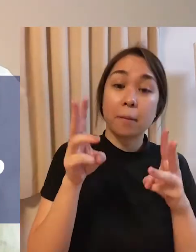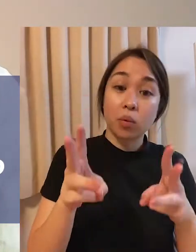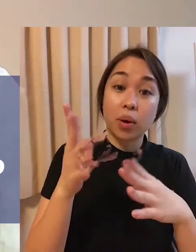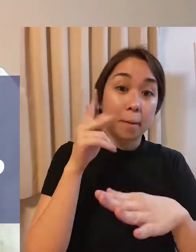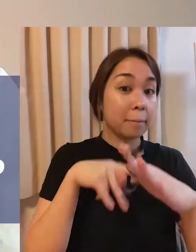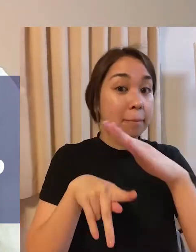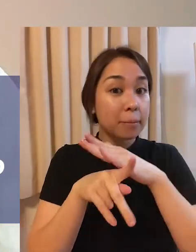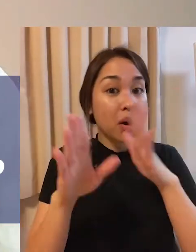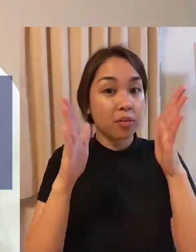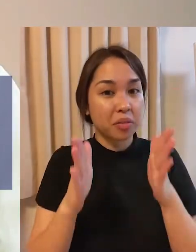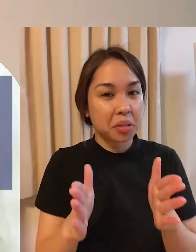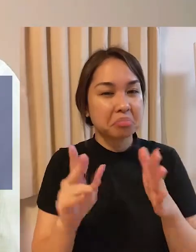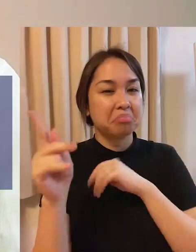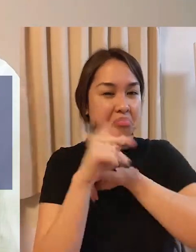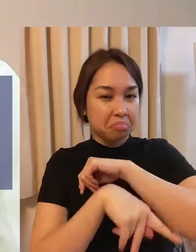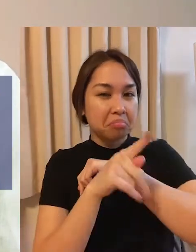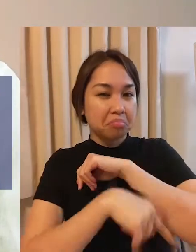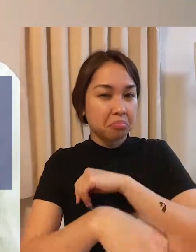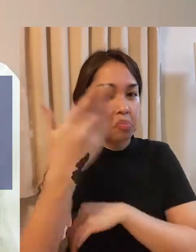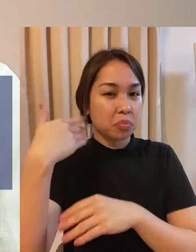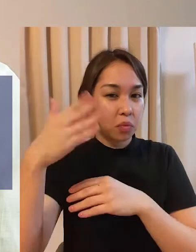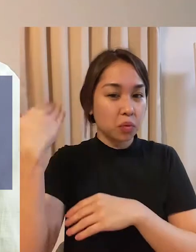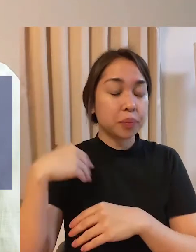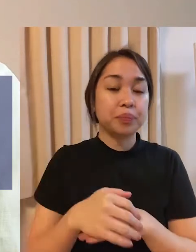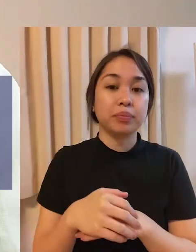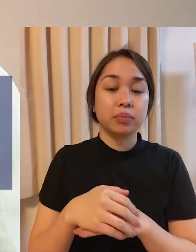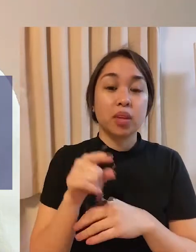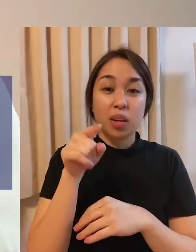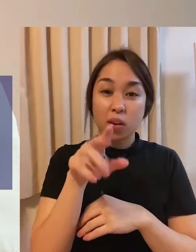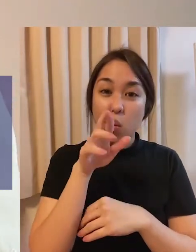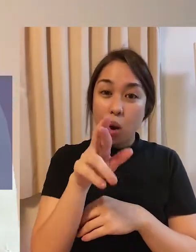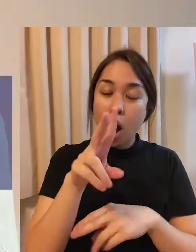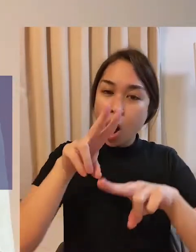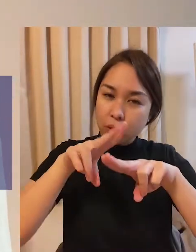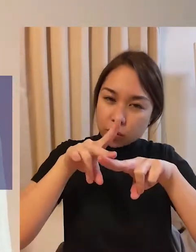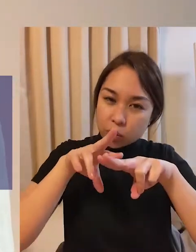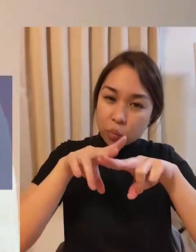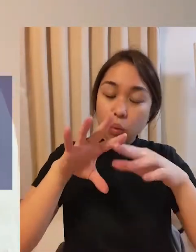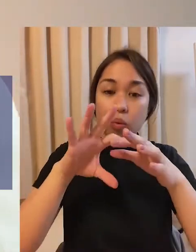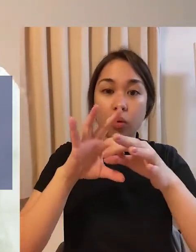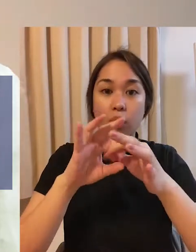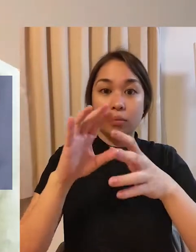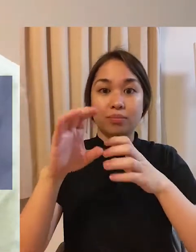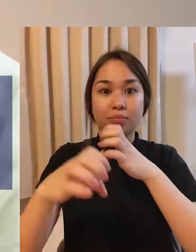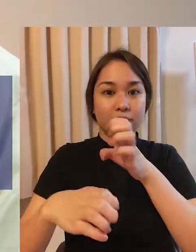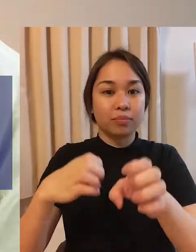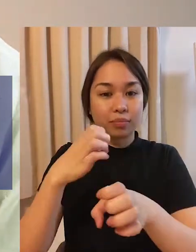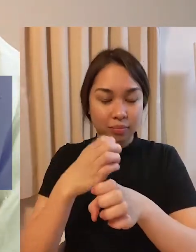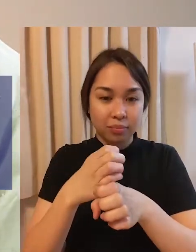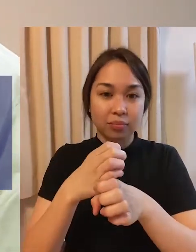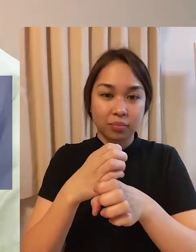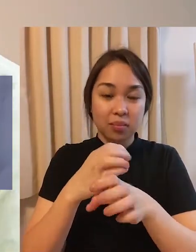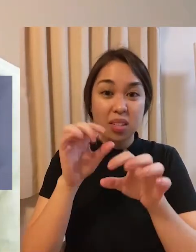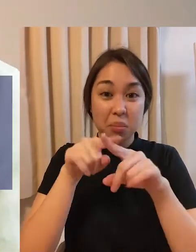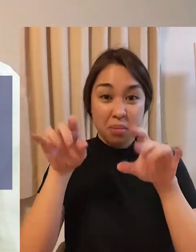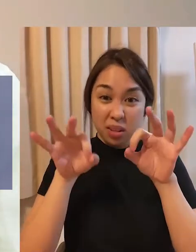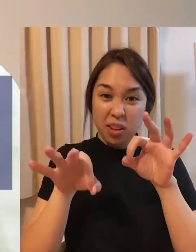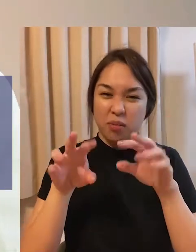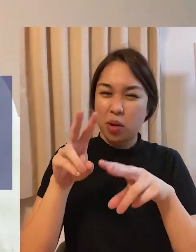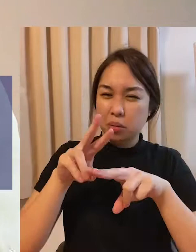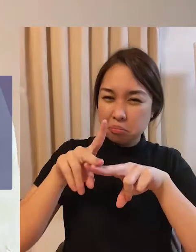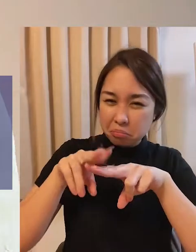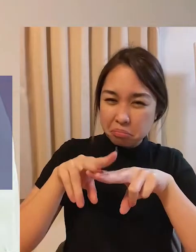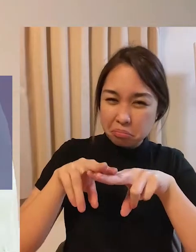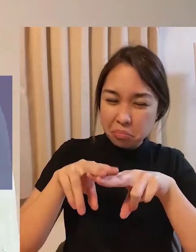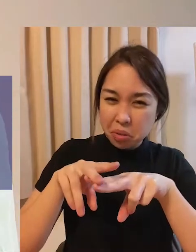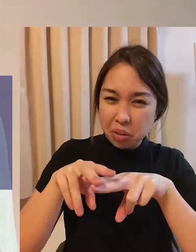were before you. You are the salt of the earth, but if the salt loses its saltiness, how